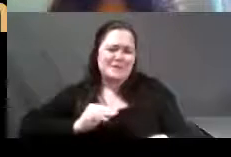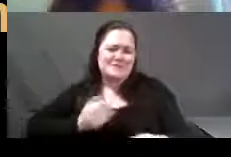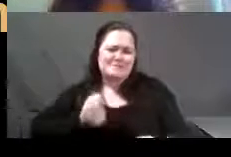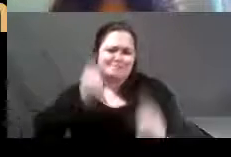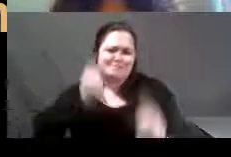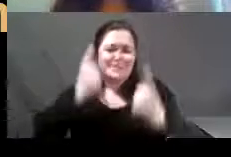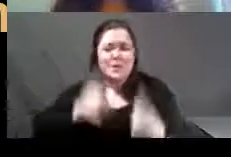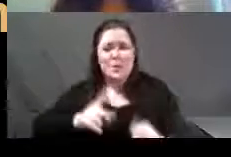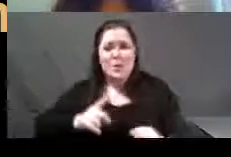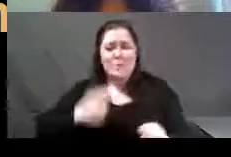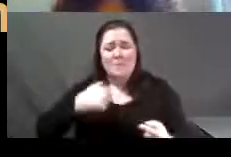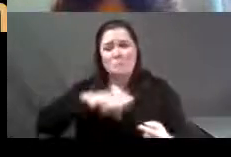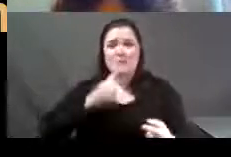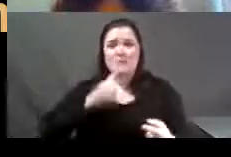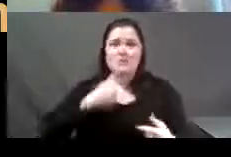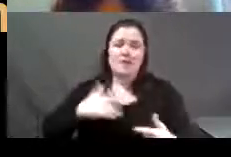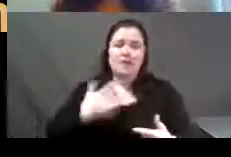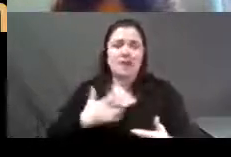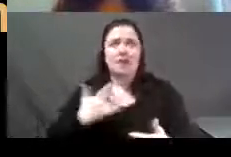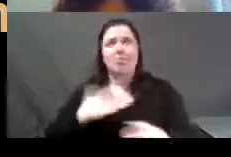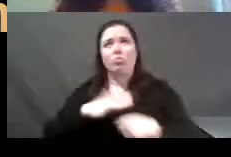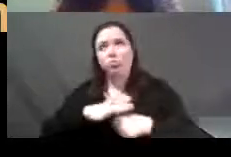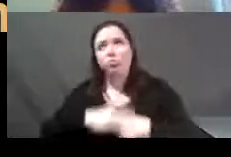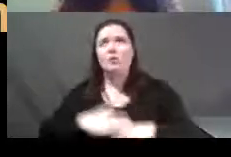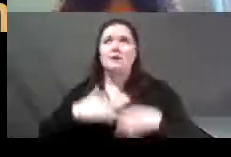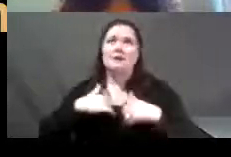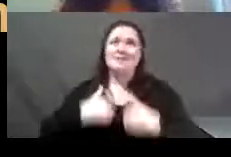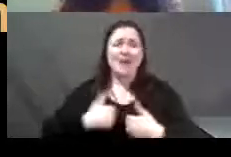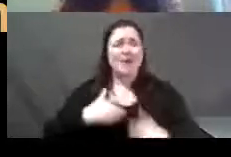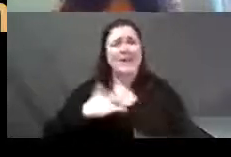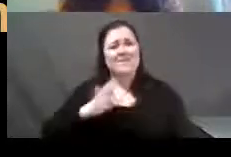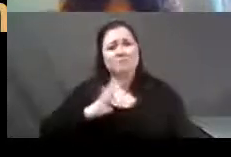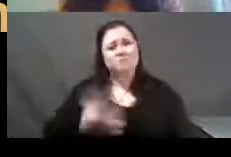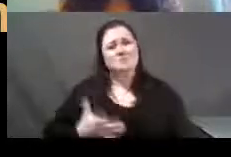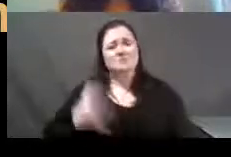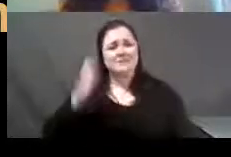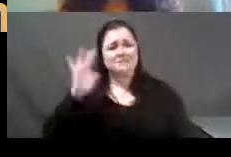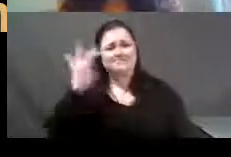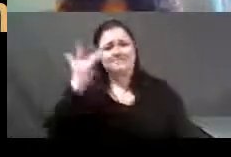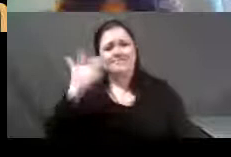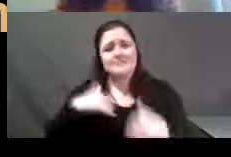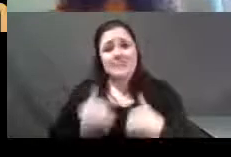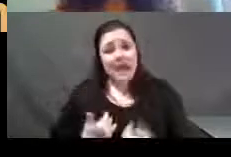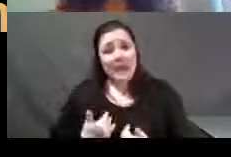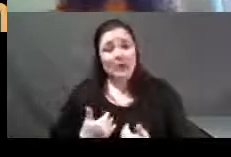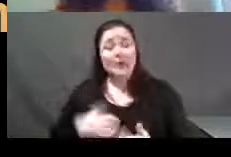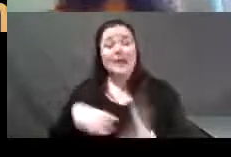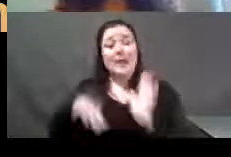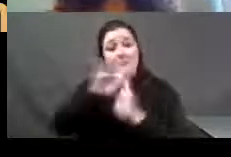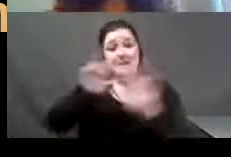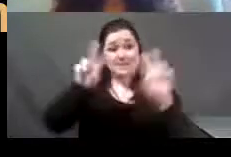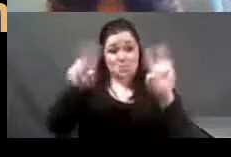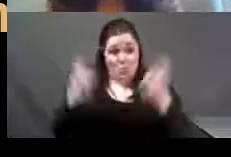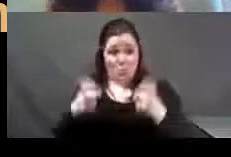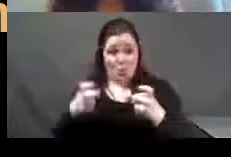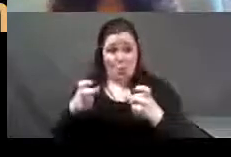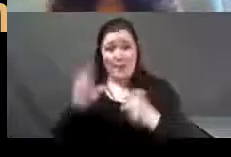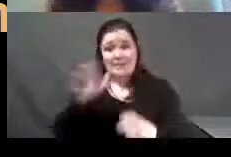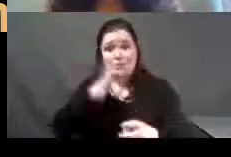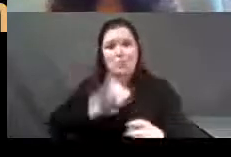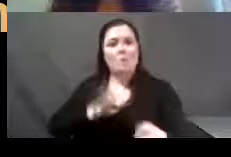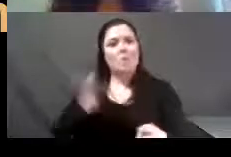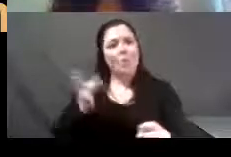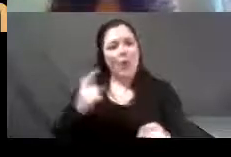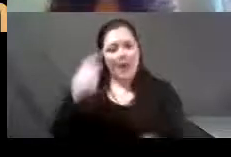of being tired. And I chose this quote and I chose to spotlight Fanny Lou Hamer because she was Black, she